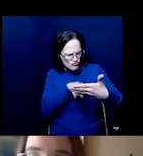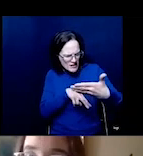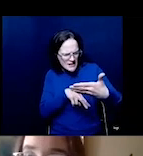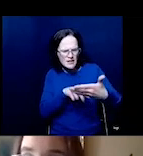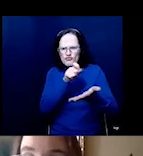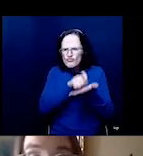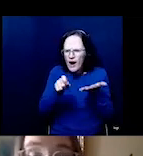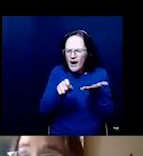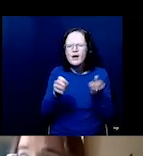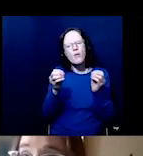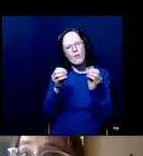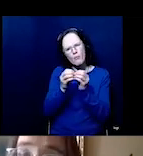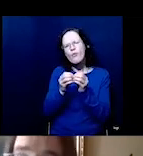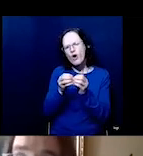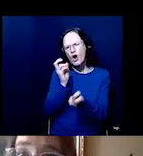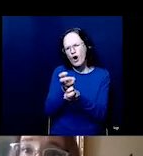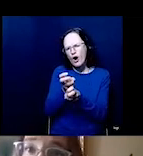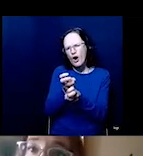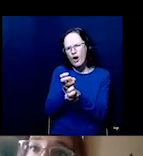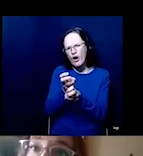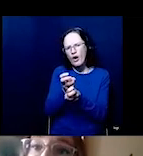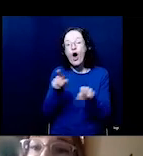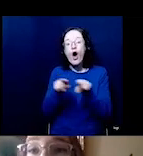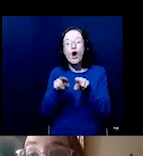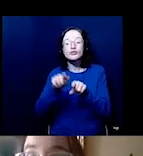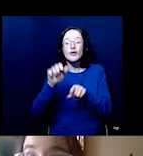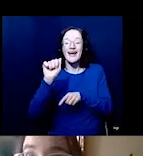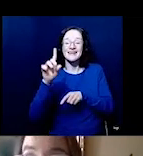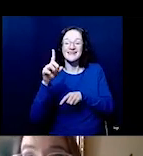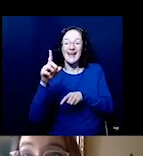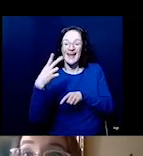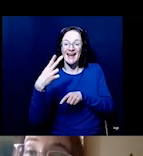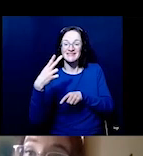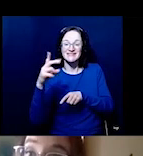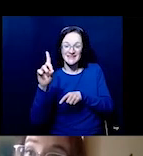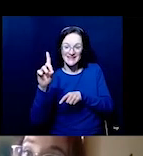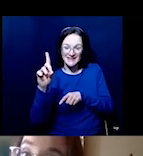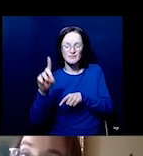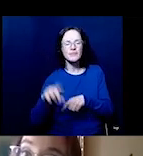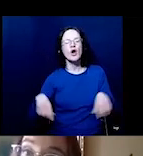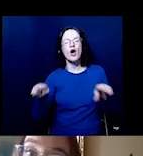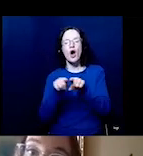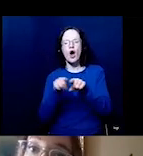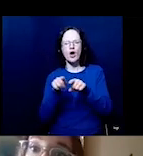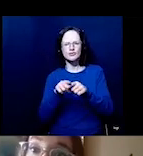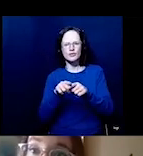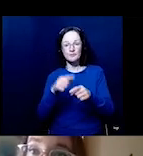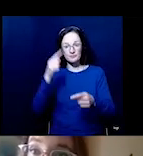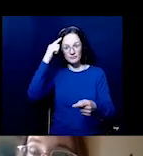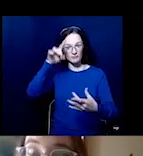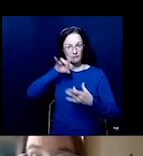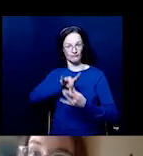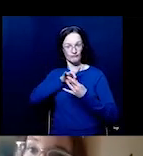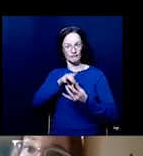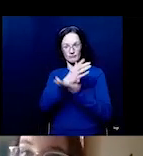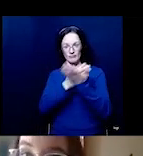And I have attention deficit disorder, and I have a general and fine motor skills problem, but